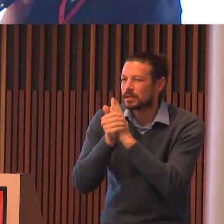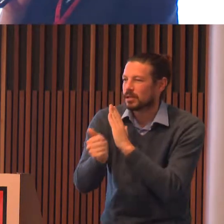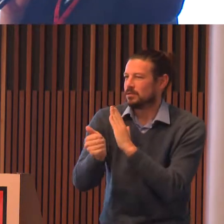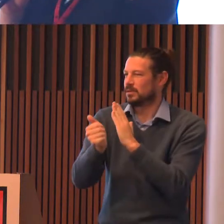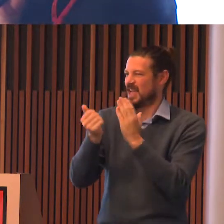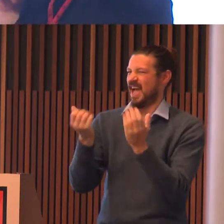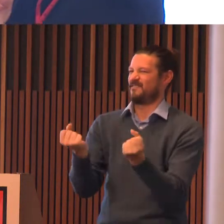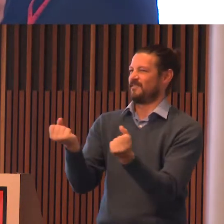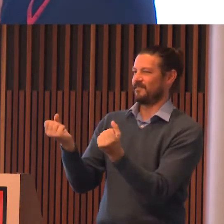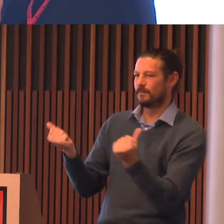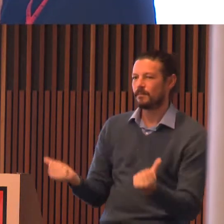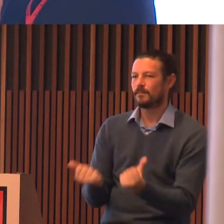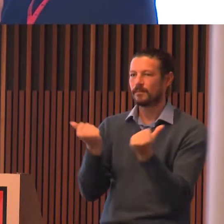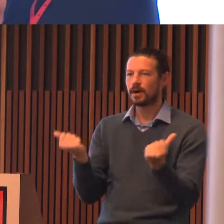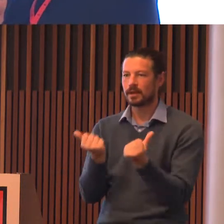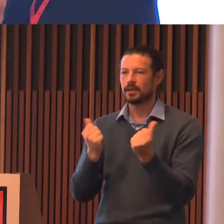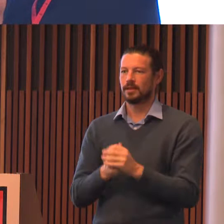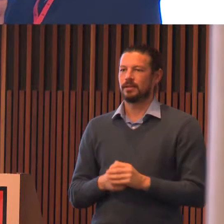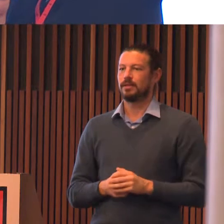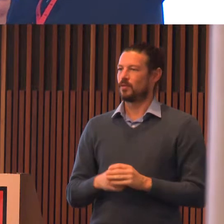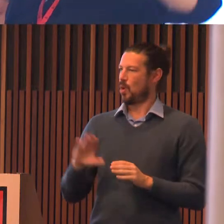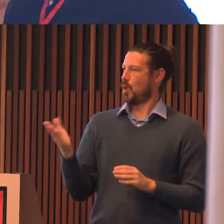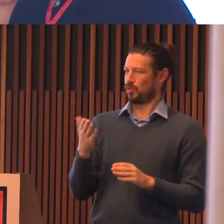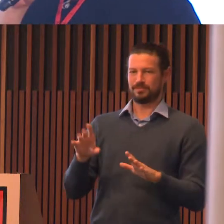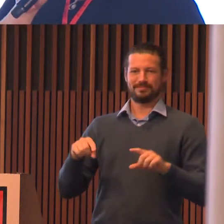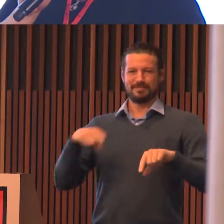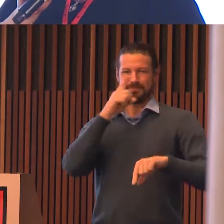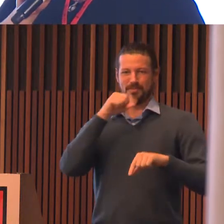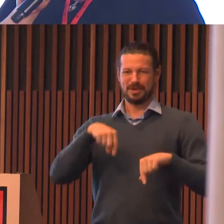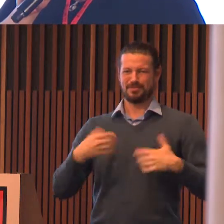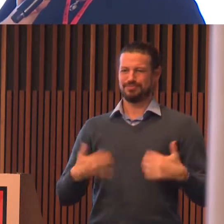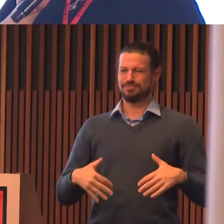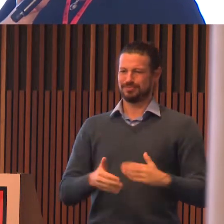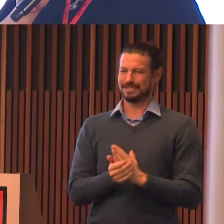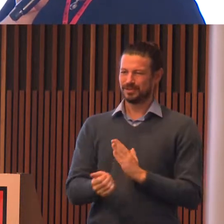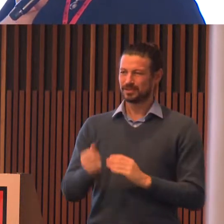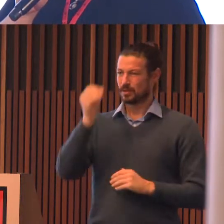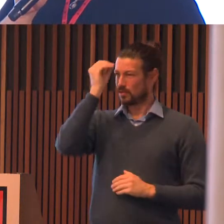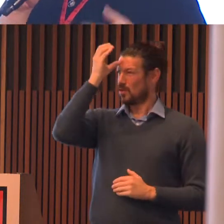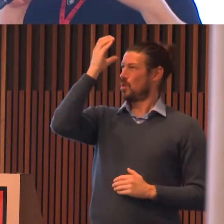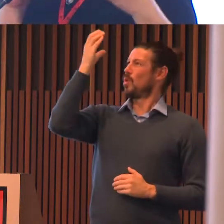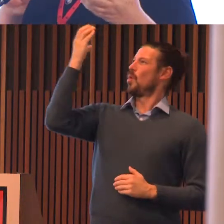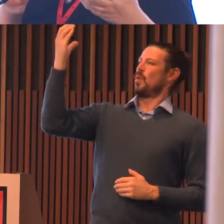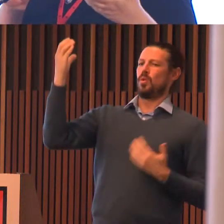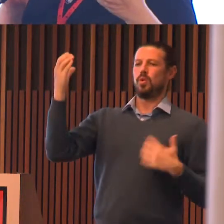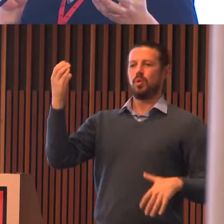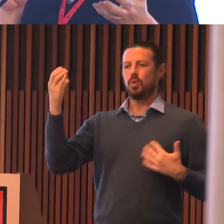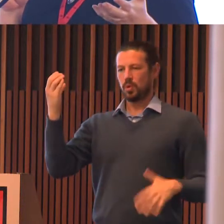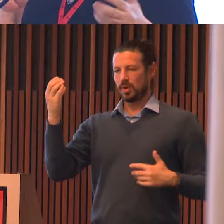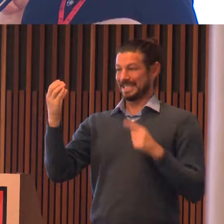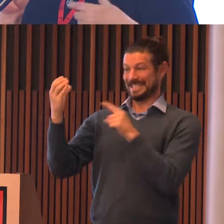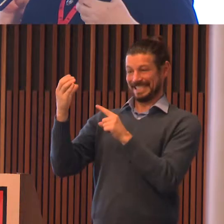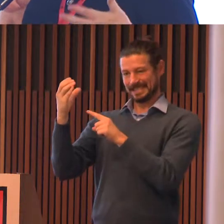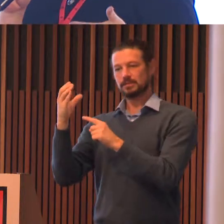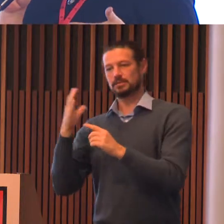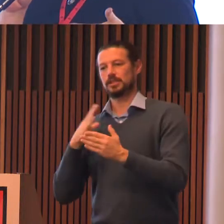that sit around each and every table out there, and the knowledge. And it's important to share